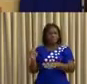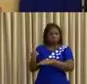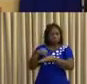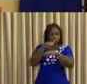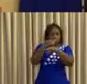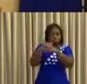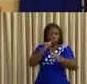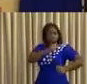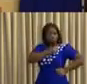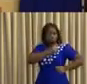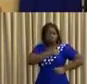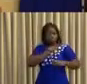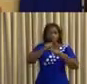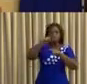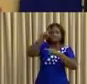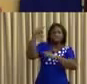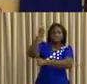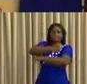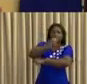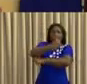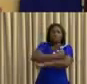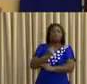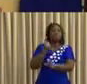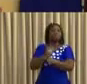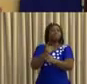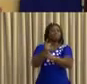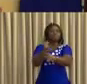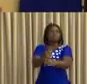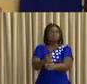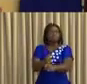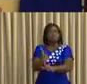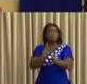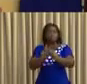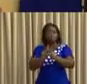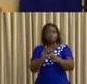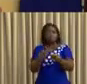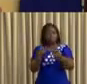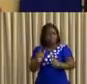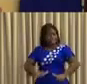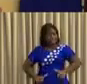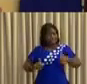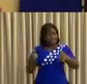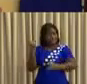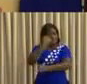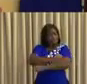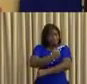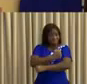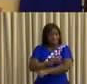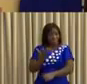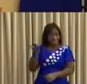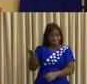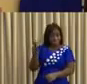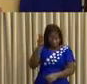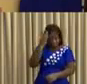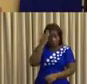in areas along our borders have been regular, and residents living in border towns will bear testimony